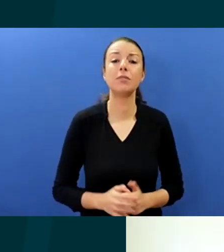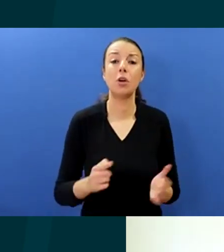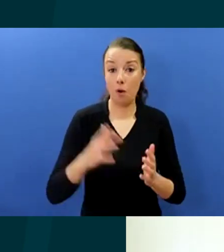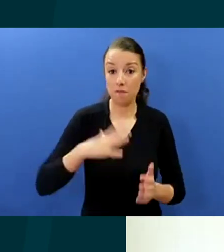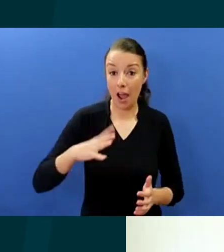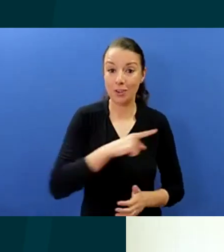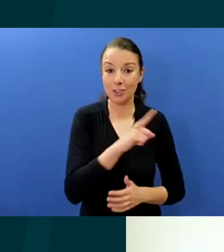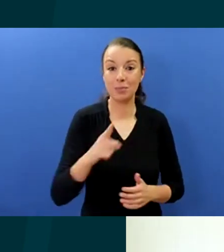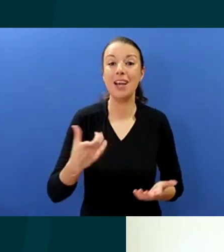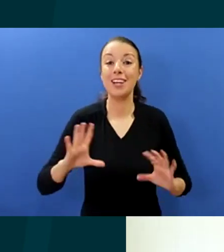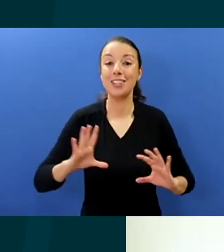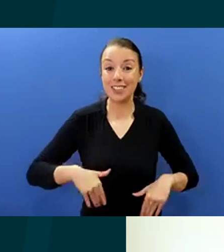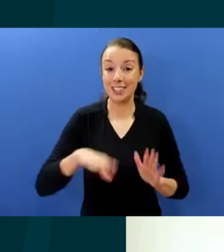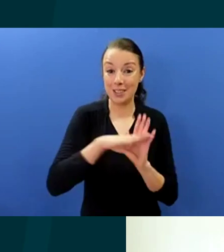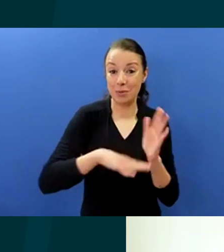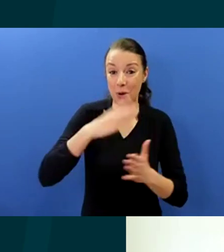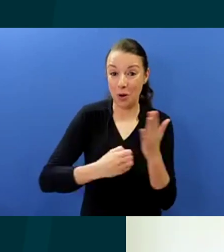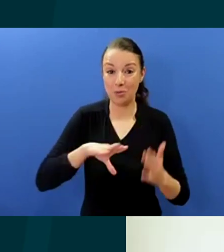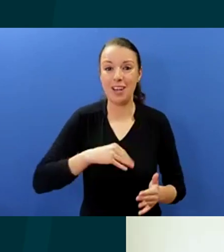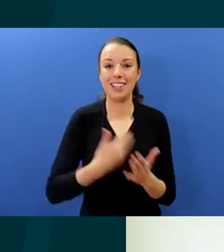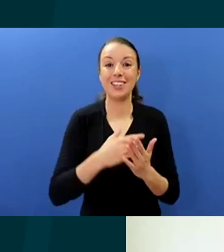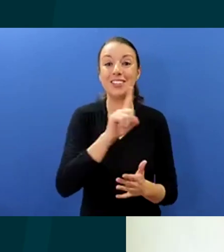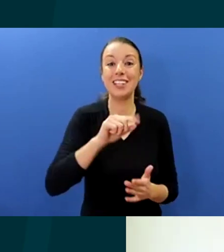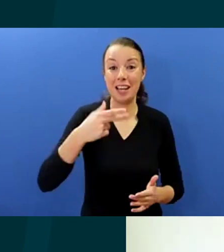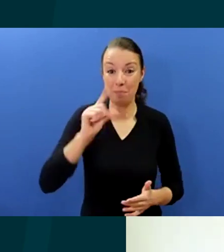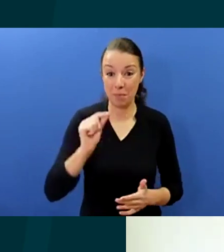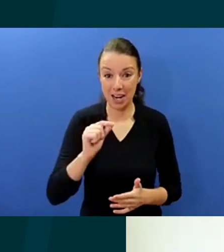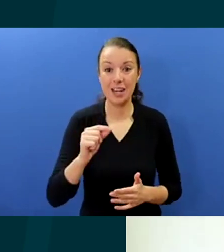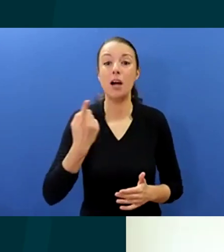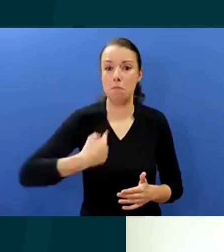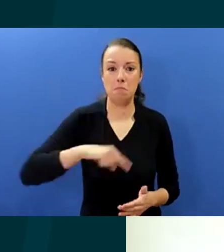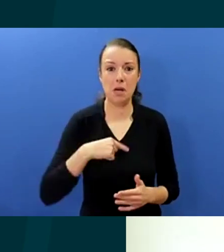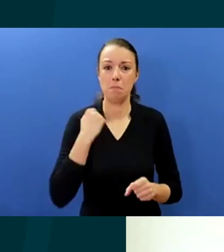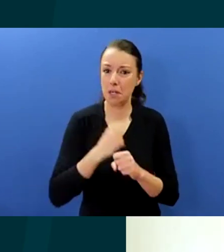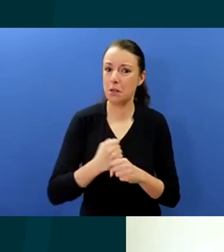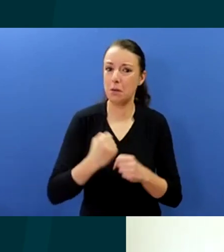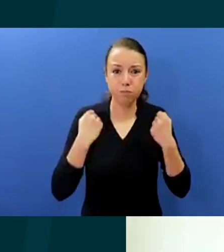evaluate the programs. We don't want you to lose the opportunities to receive support from the Swiss program.